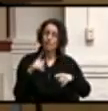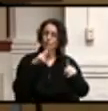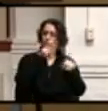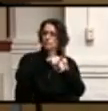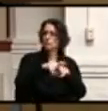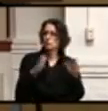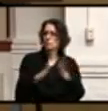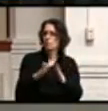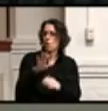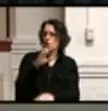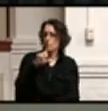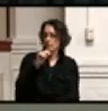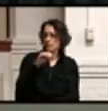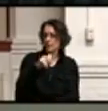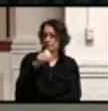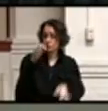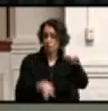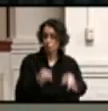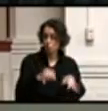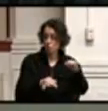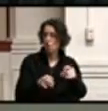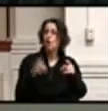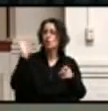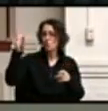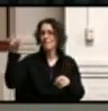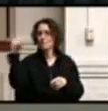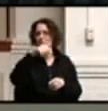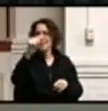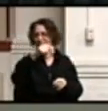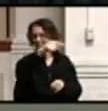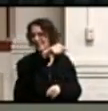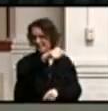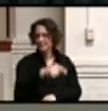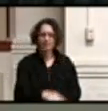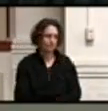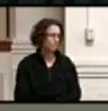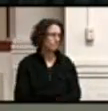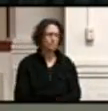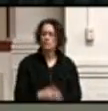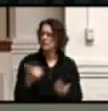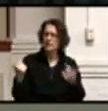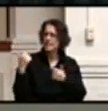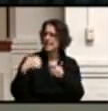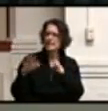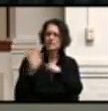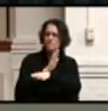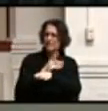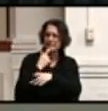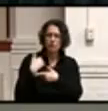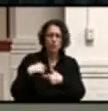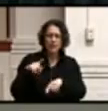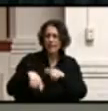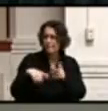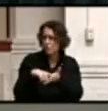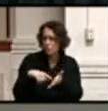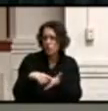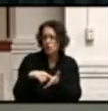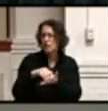been individuals from businesses who have communicated that it's a hardship, or is it you've sent